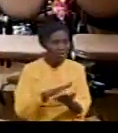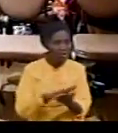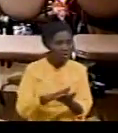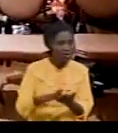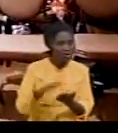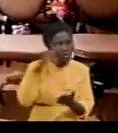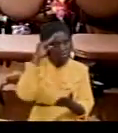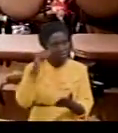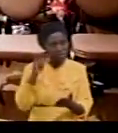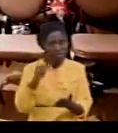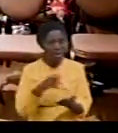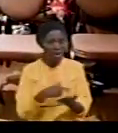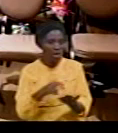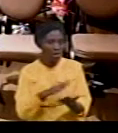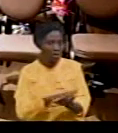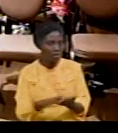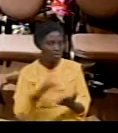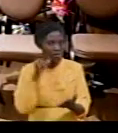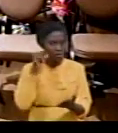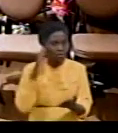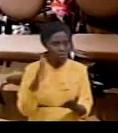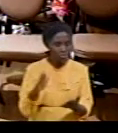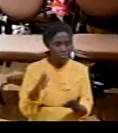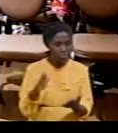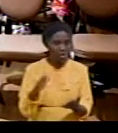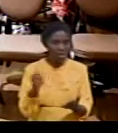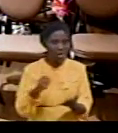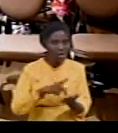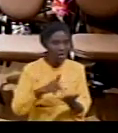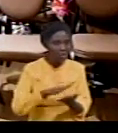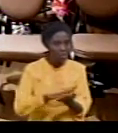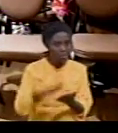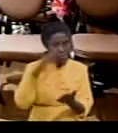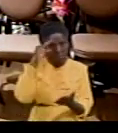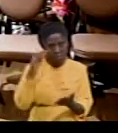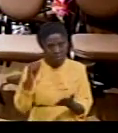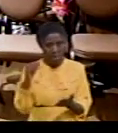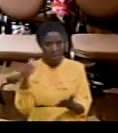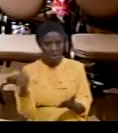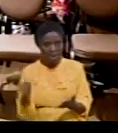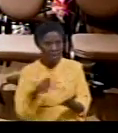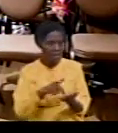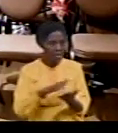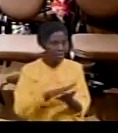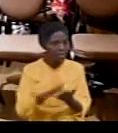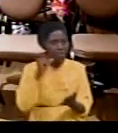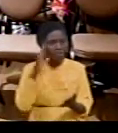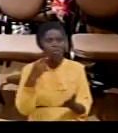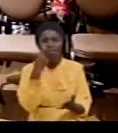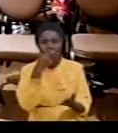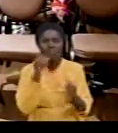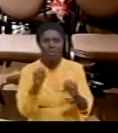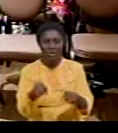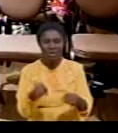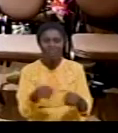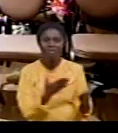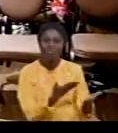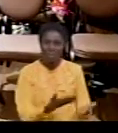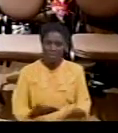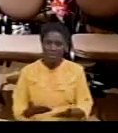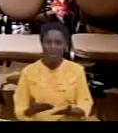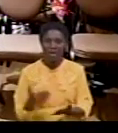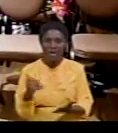man, a righteous woman, a pure man, a pure woman? Who can bring